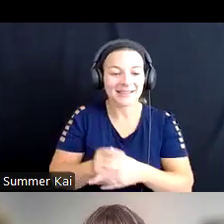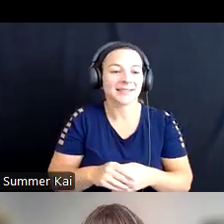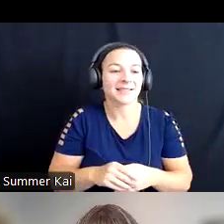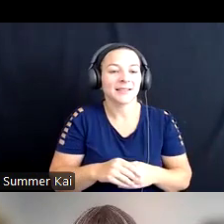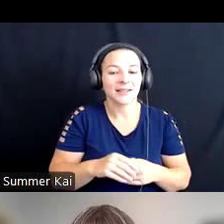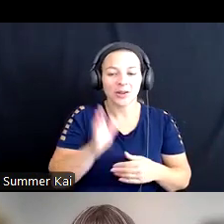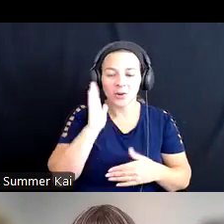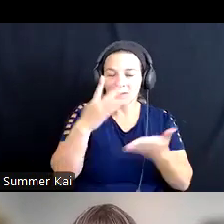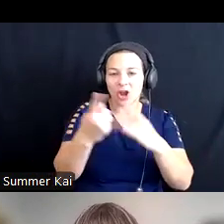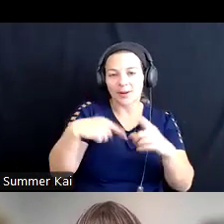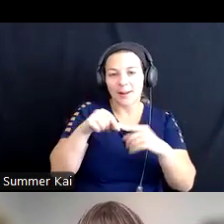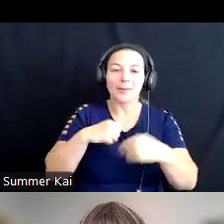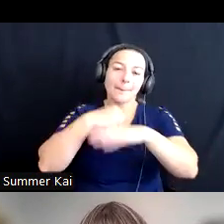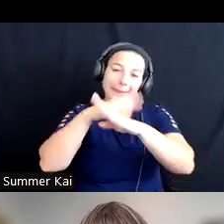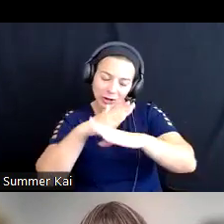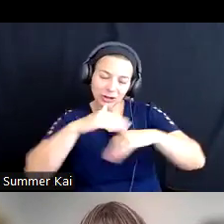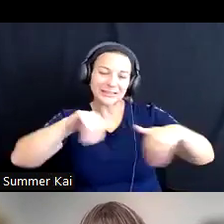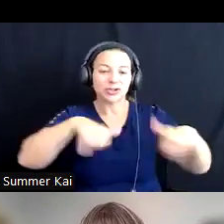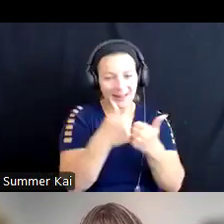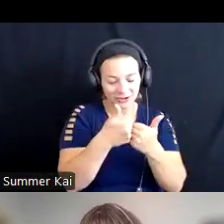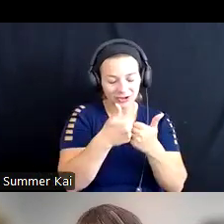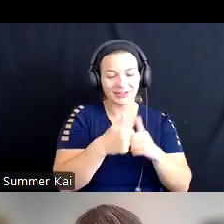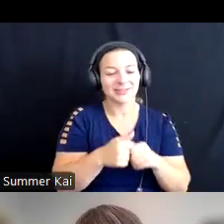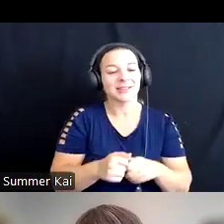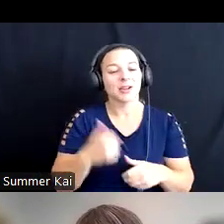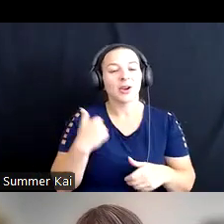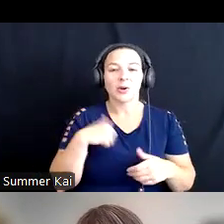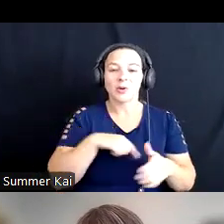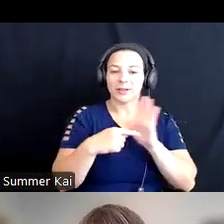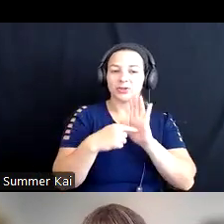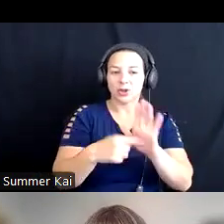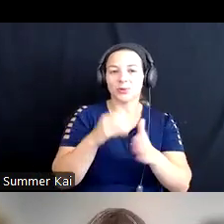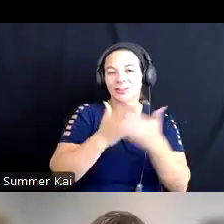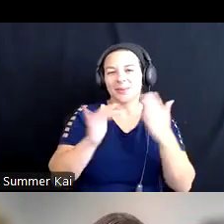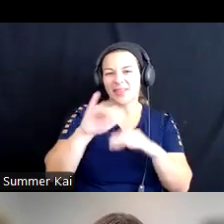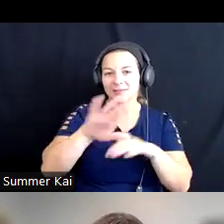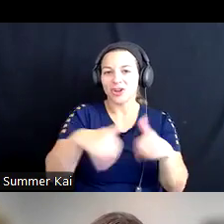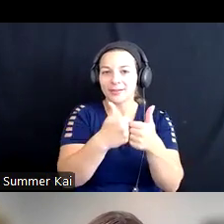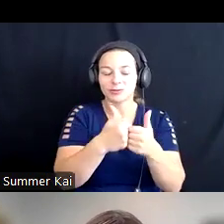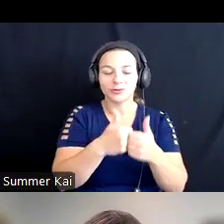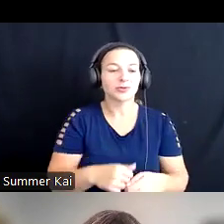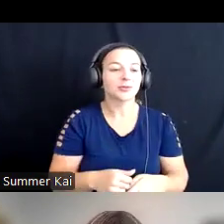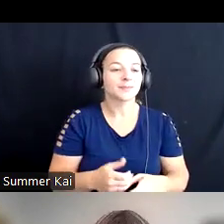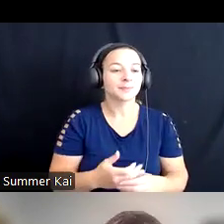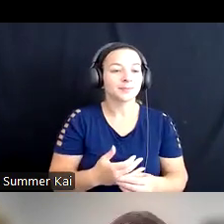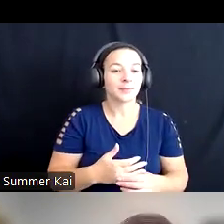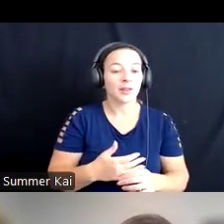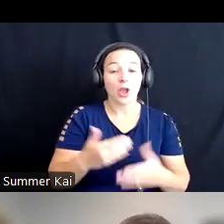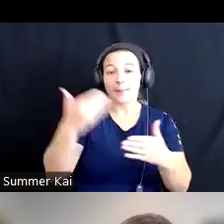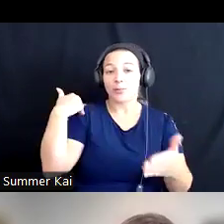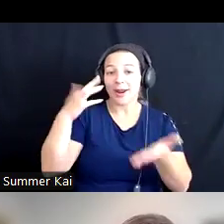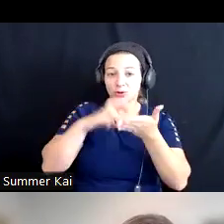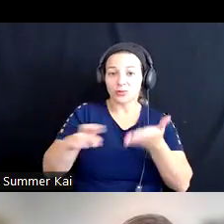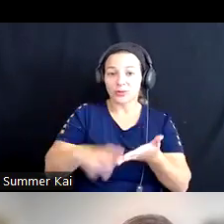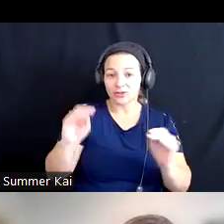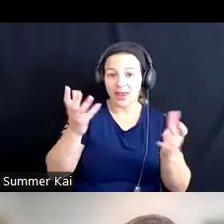we'll talk now about the barriers or the challenges. So the next slide, we lay out some of these challenges. Prior research tells